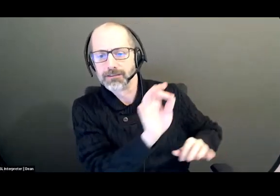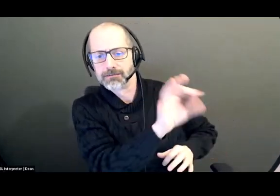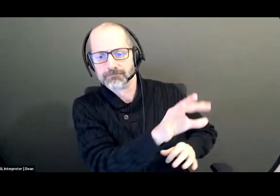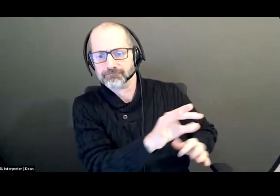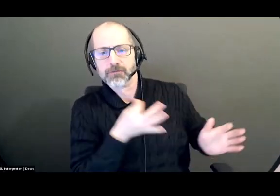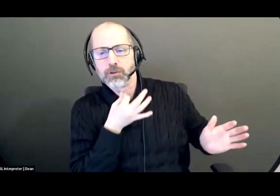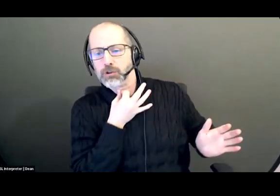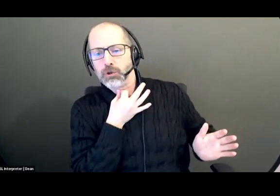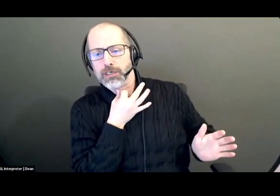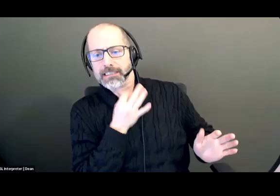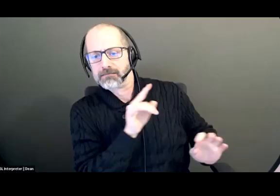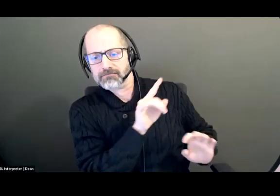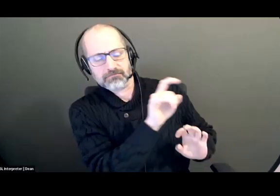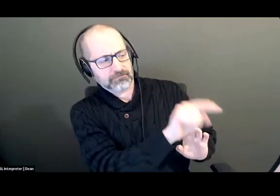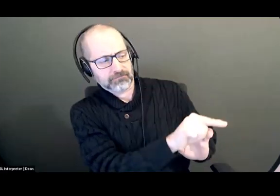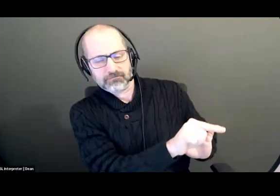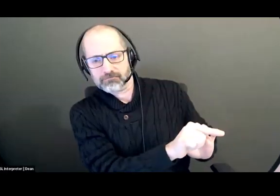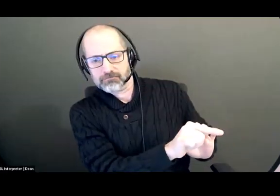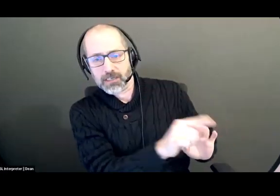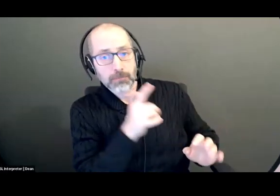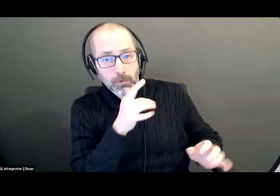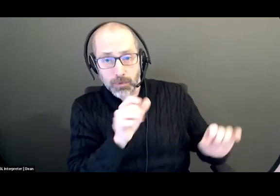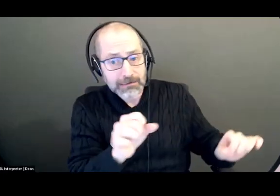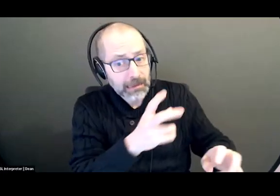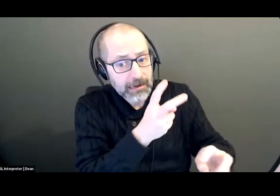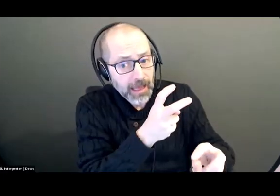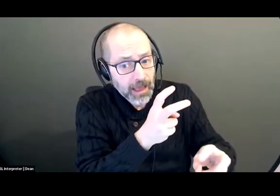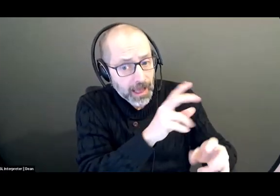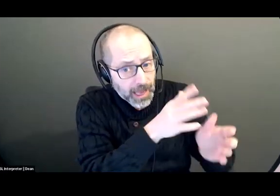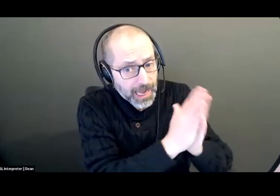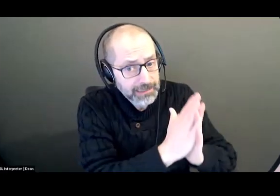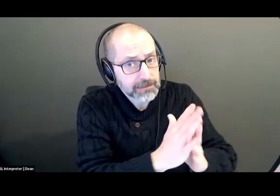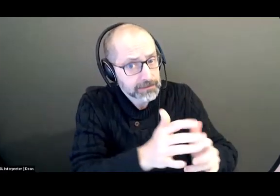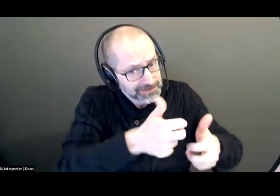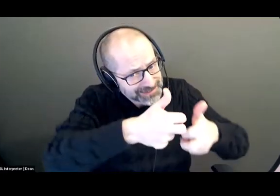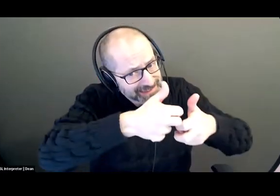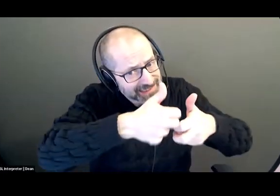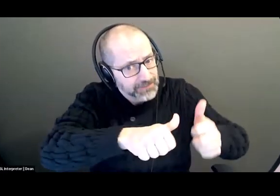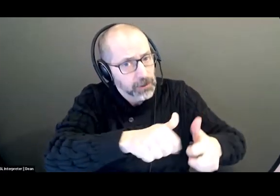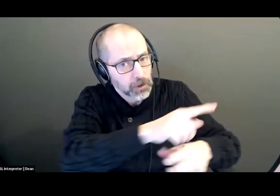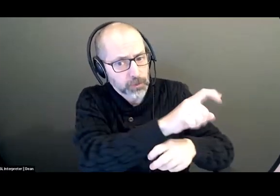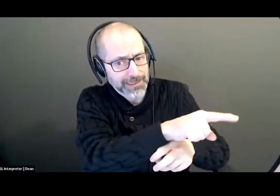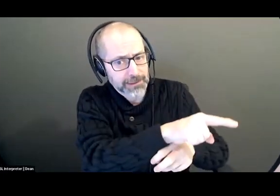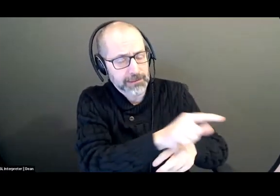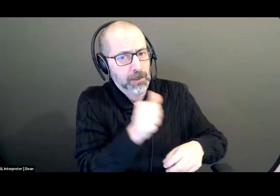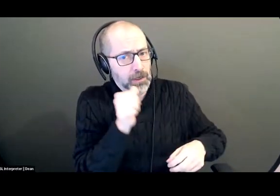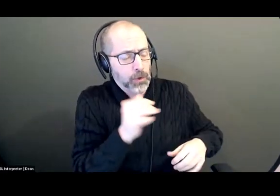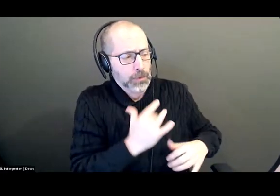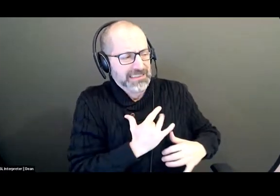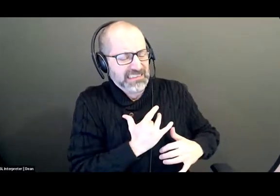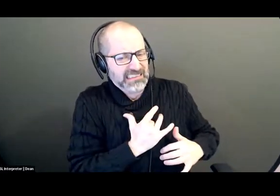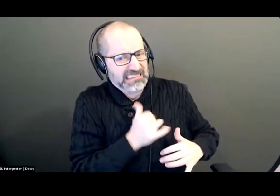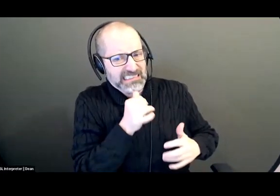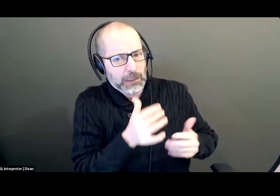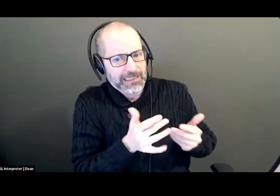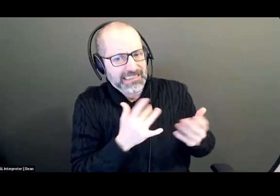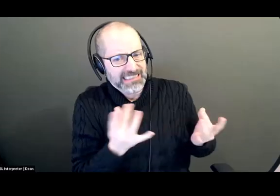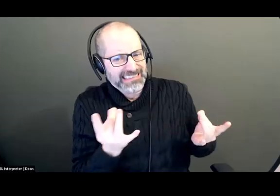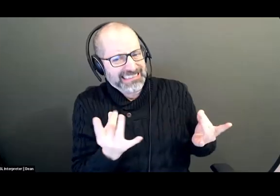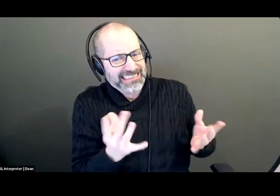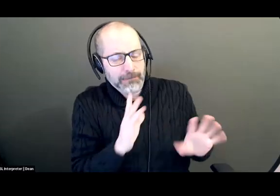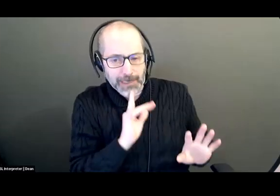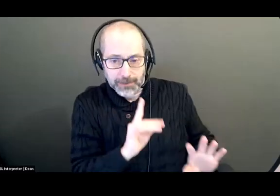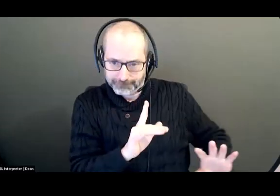those perspectives by asking simple questions. So talking about curiosity, we would ask hard